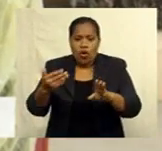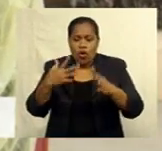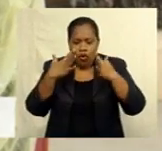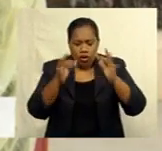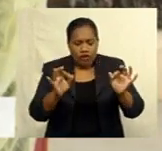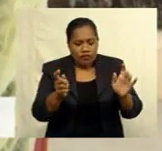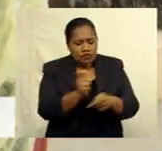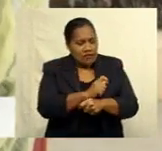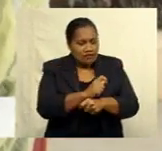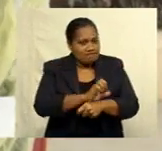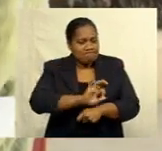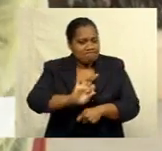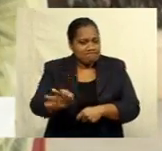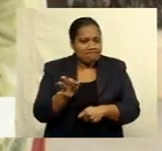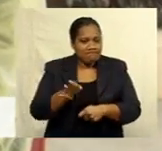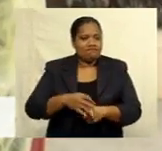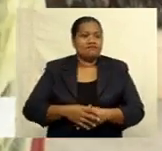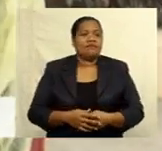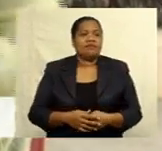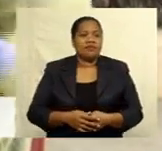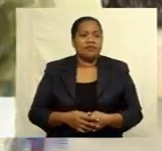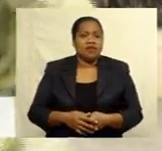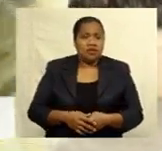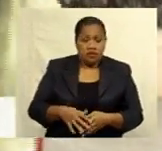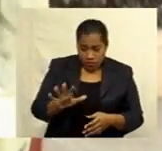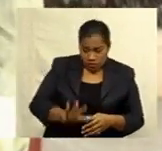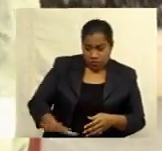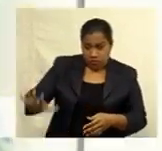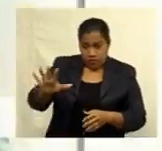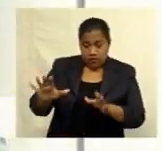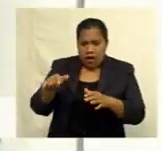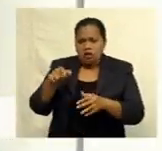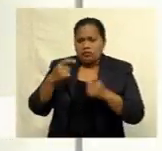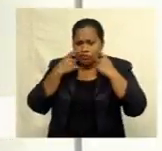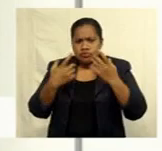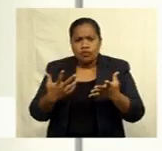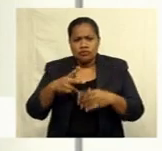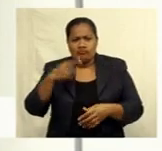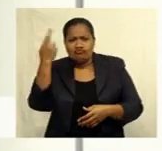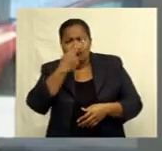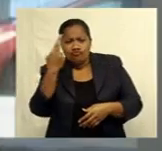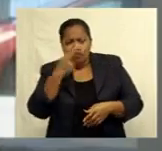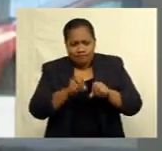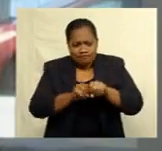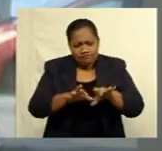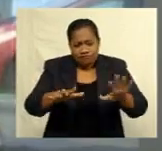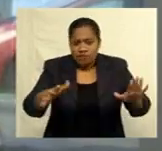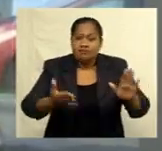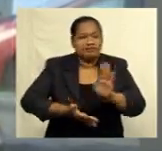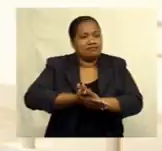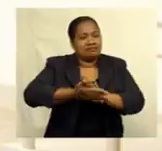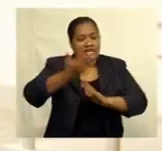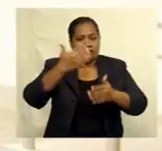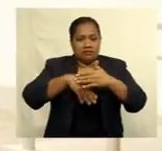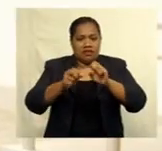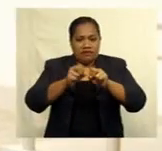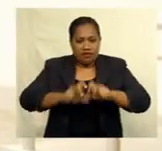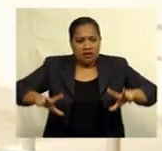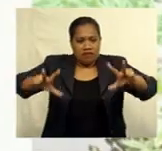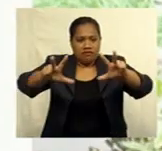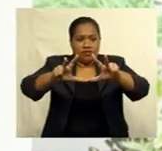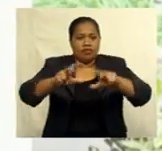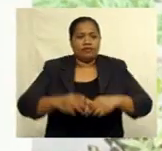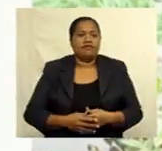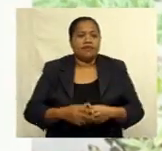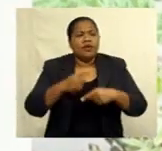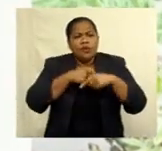of health protection says every technical factor shows the risk of transmission is extremely high across Viti Levu. We are using other